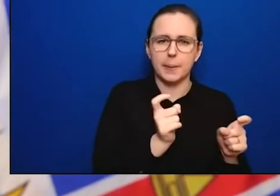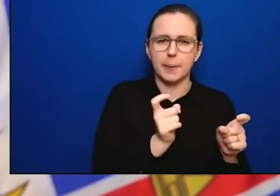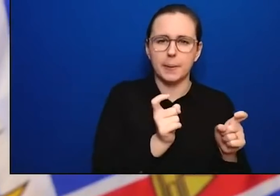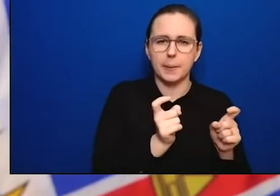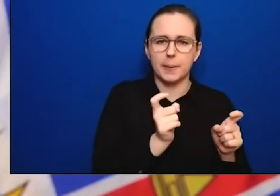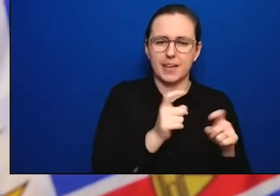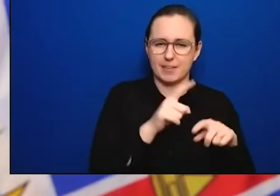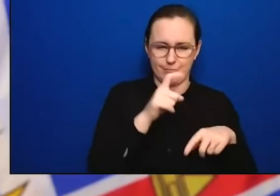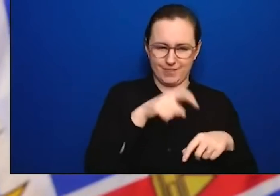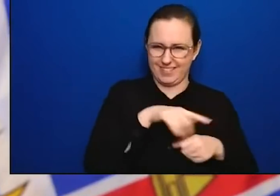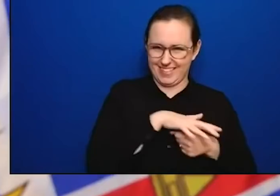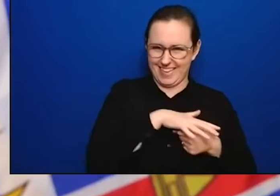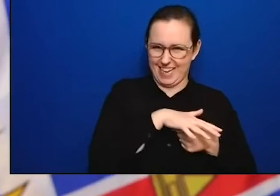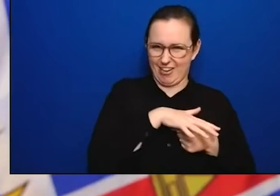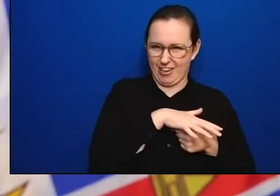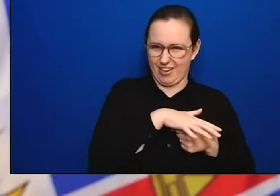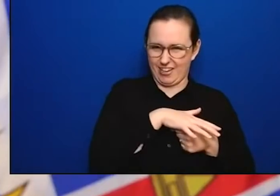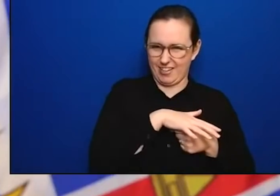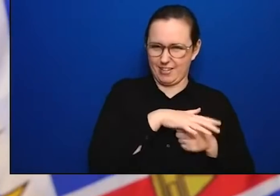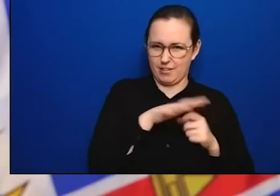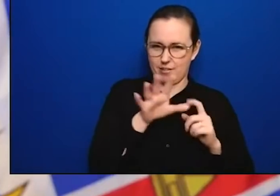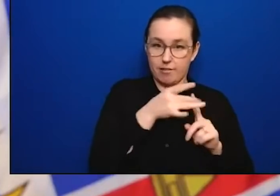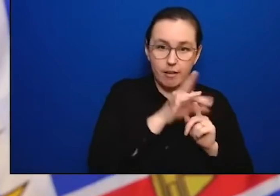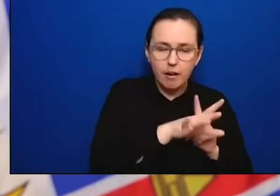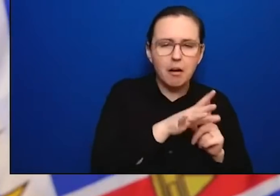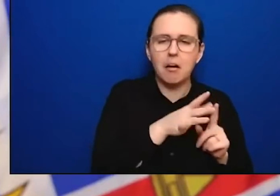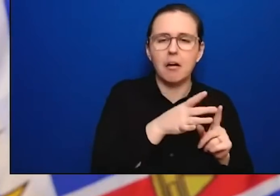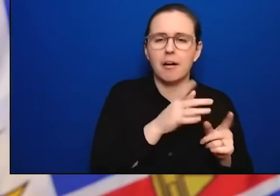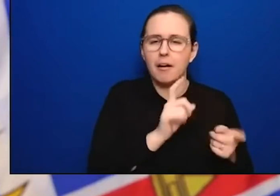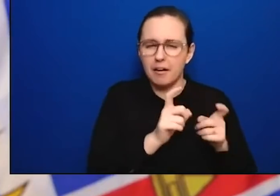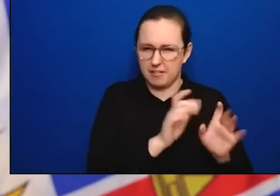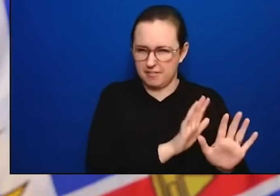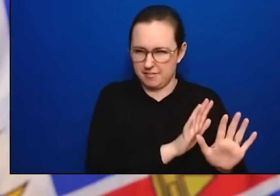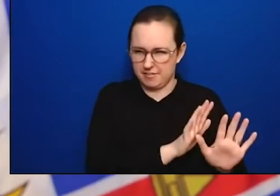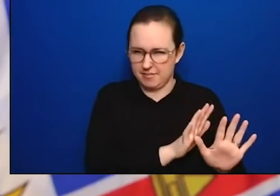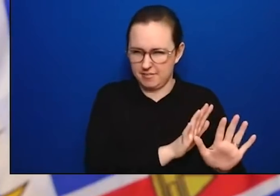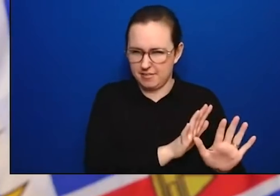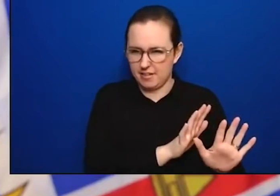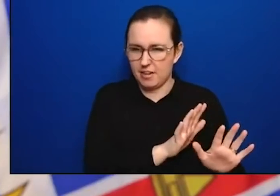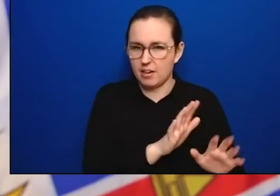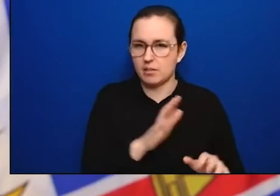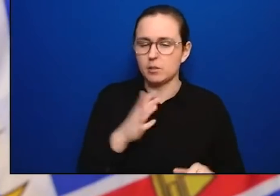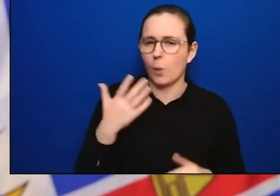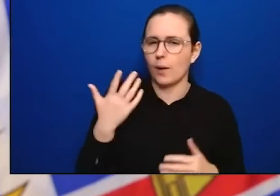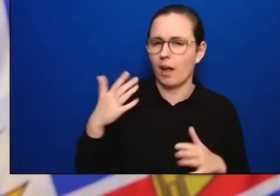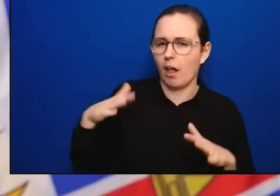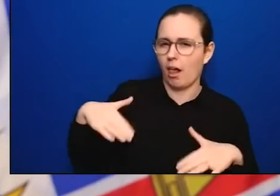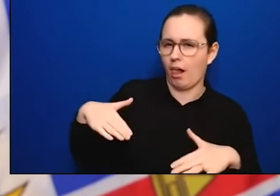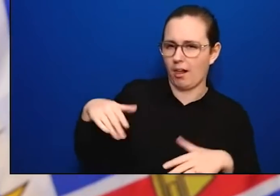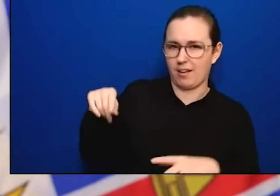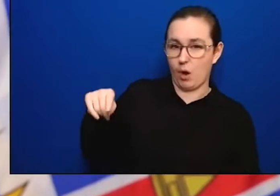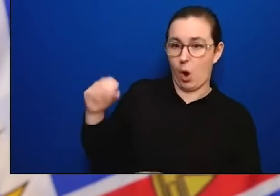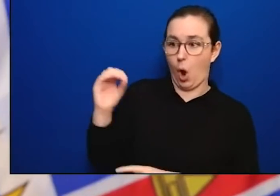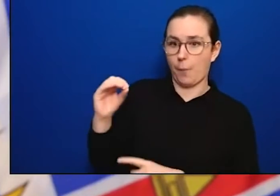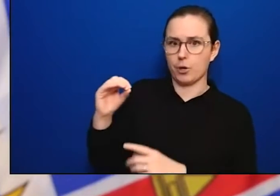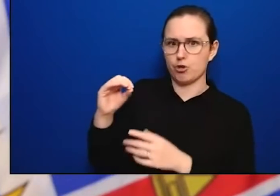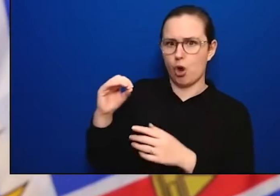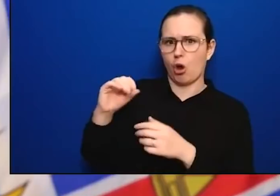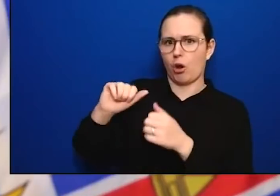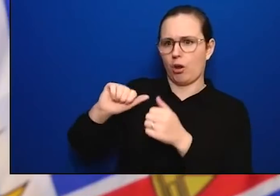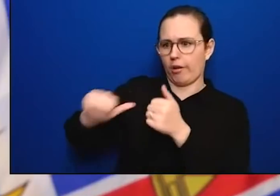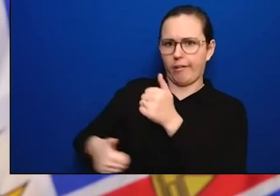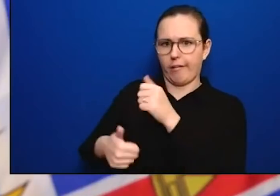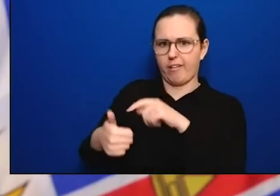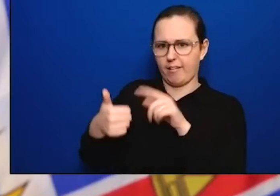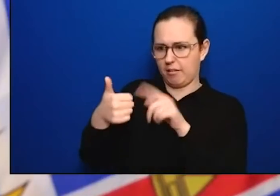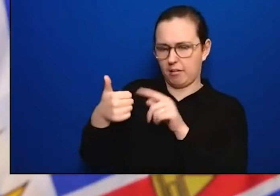just is because the virus mutates a little bit in different areas geographically when it's spreading that rapidly.